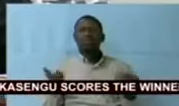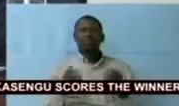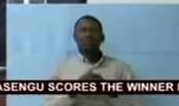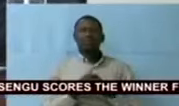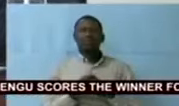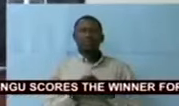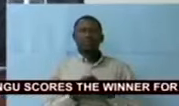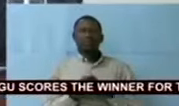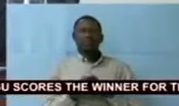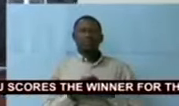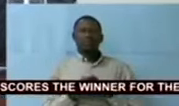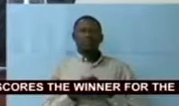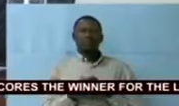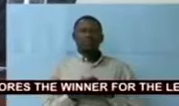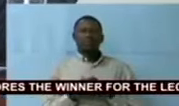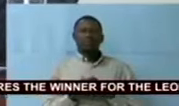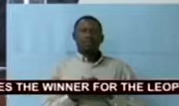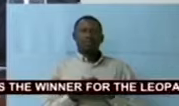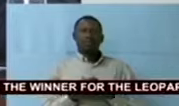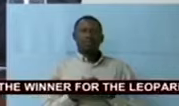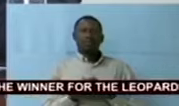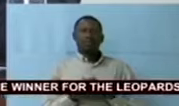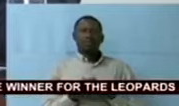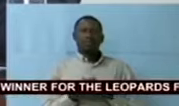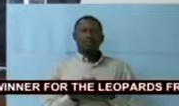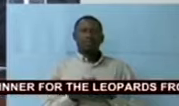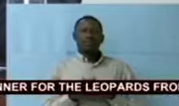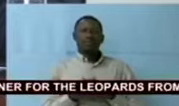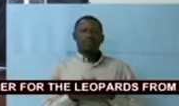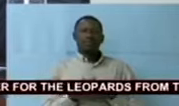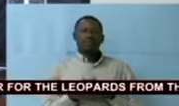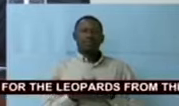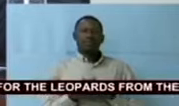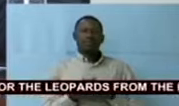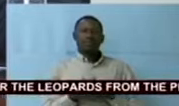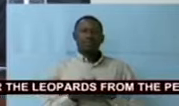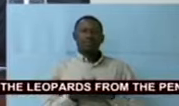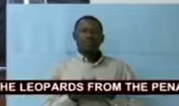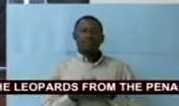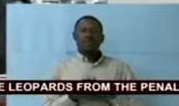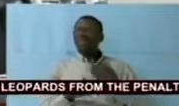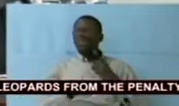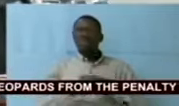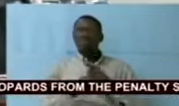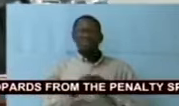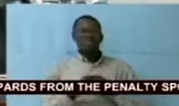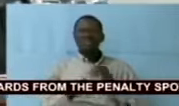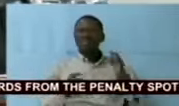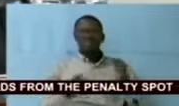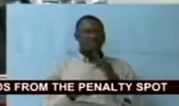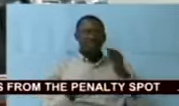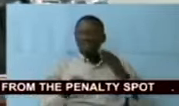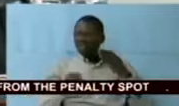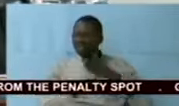couldn't find your wheels? My wheels. And it was late and dark. And